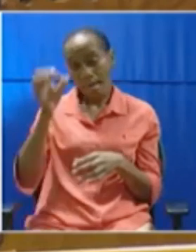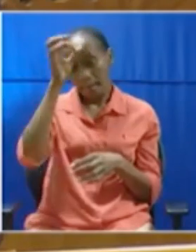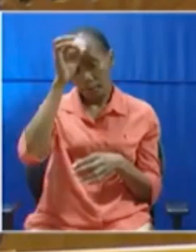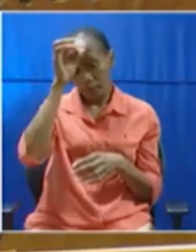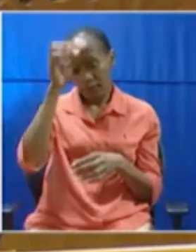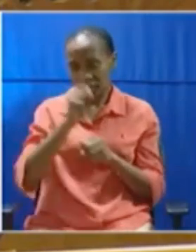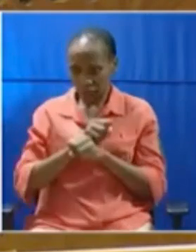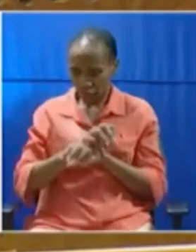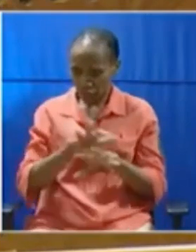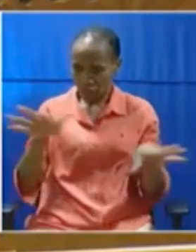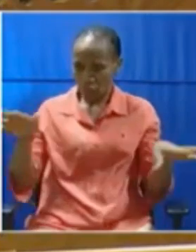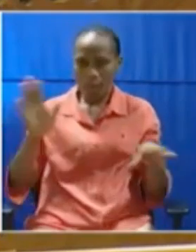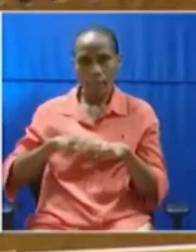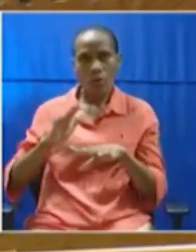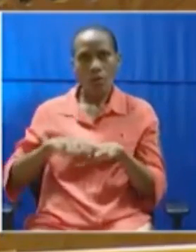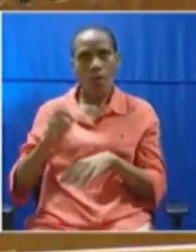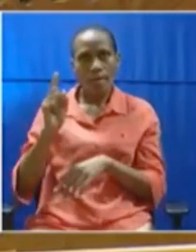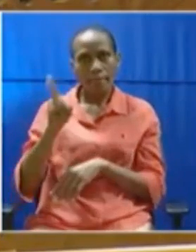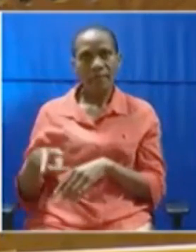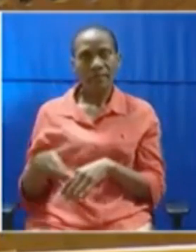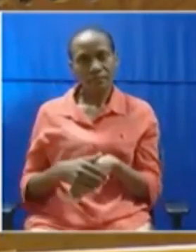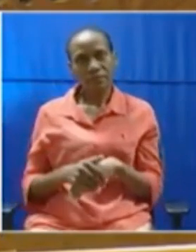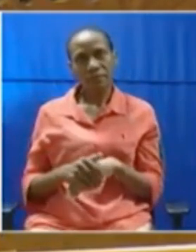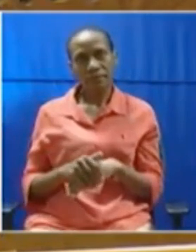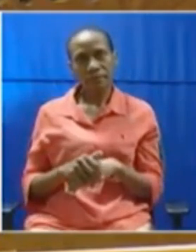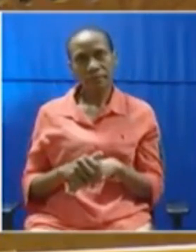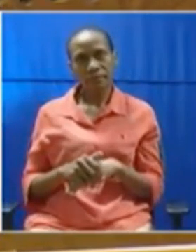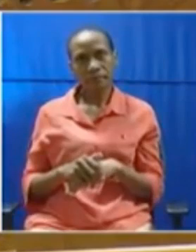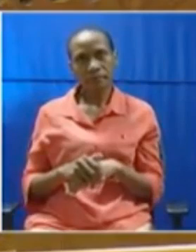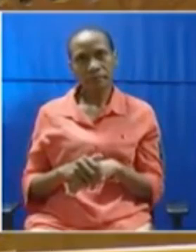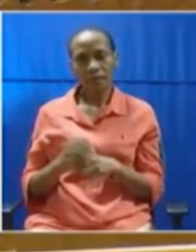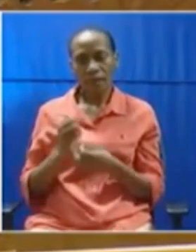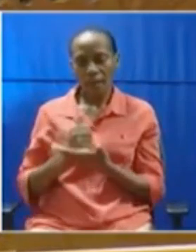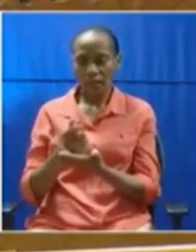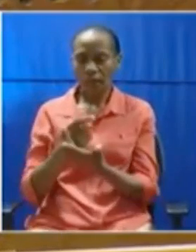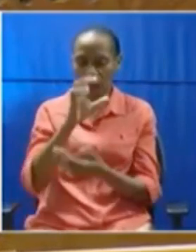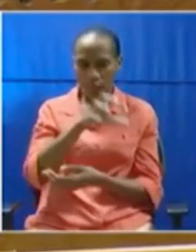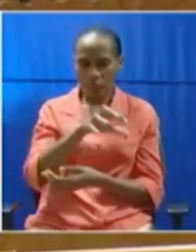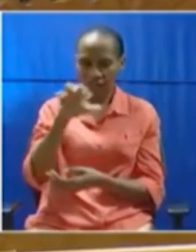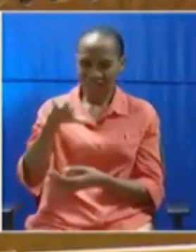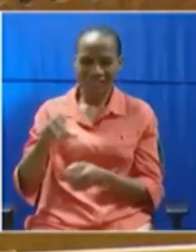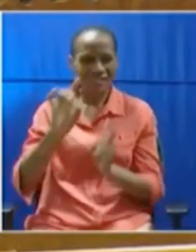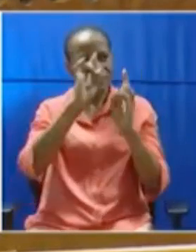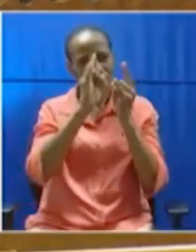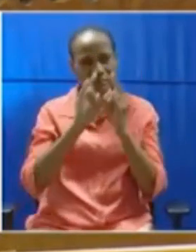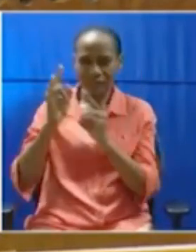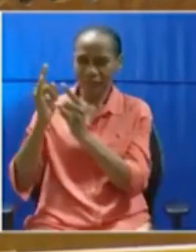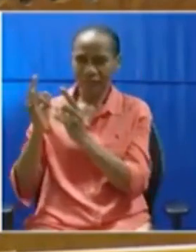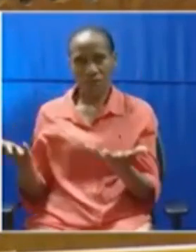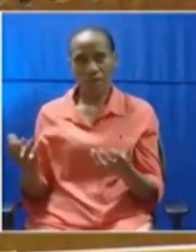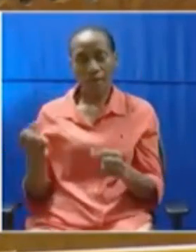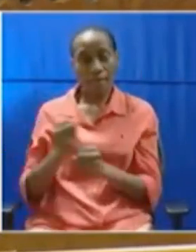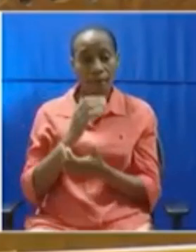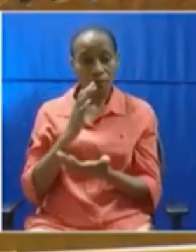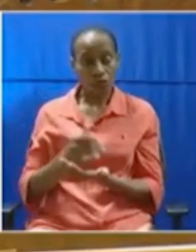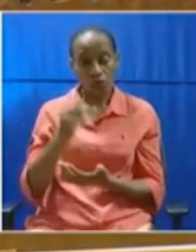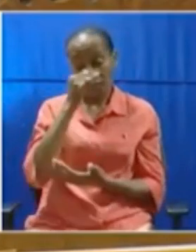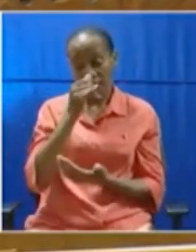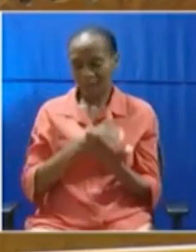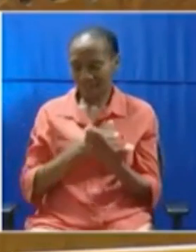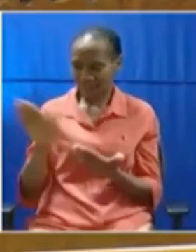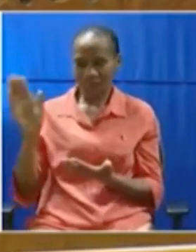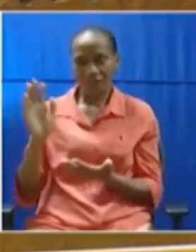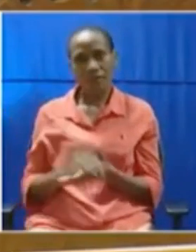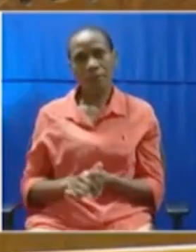our province. We need to decentralize it to provinces and cities so that we can really deal with crime.